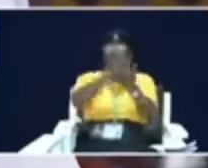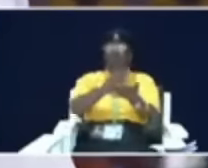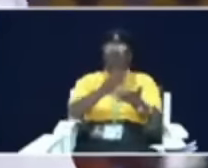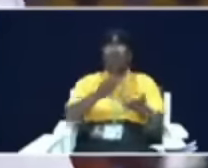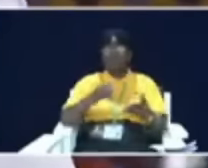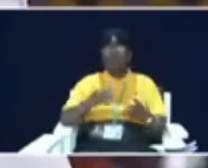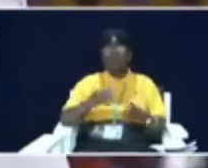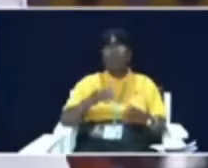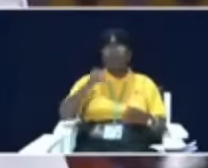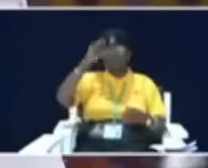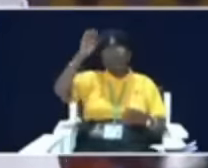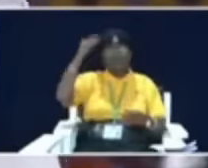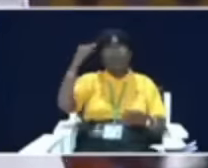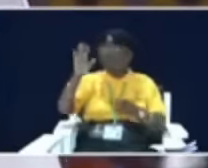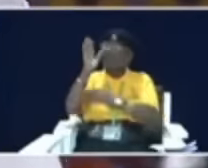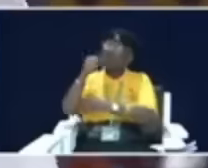The man of God said,